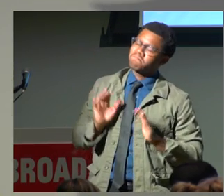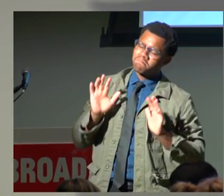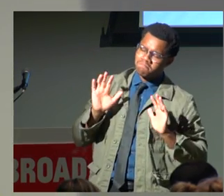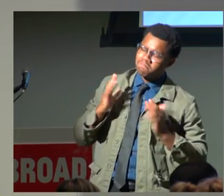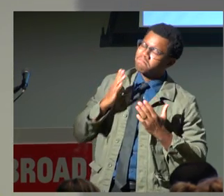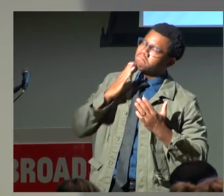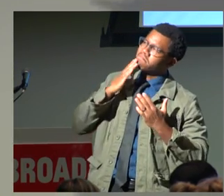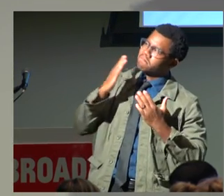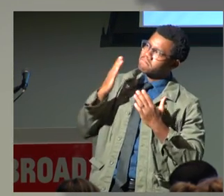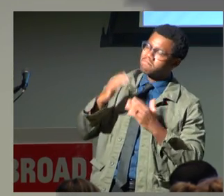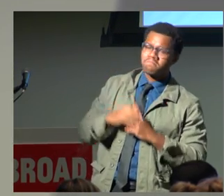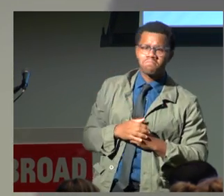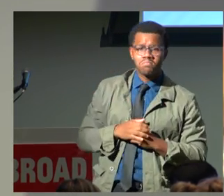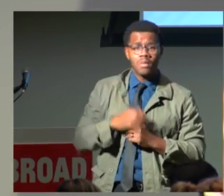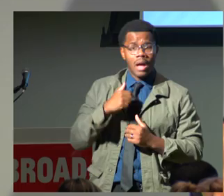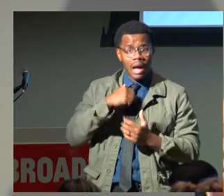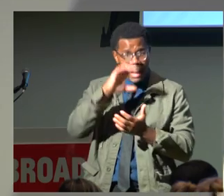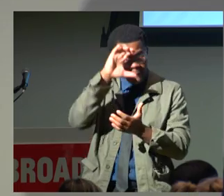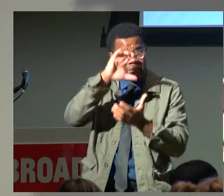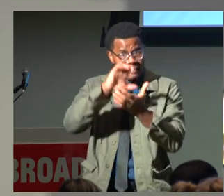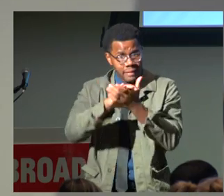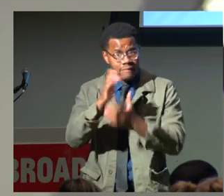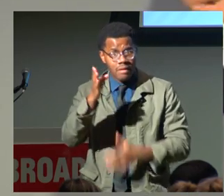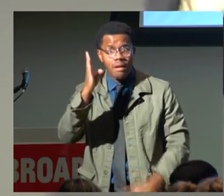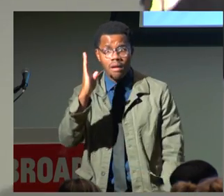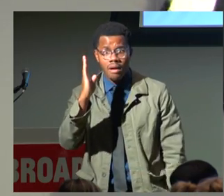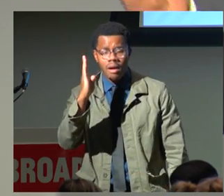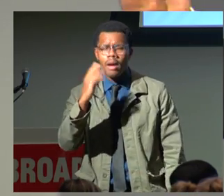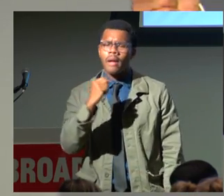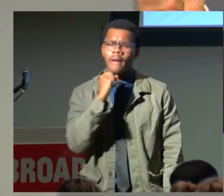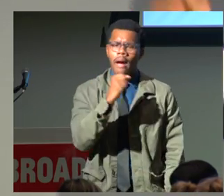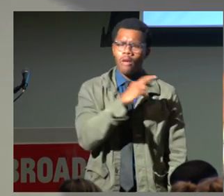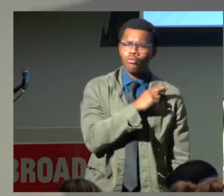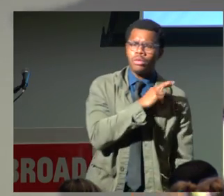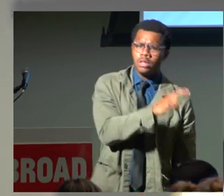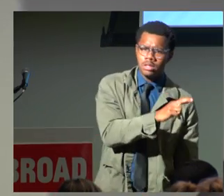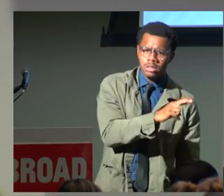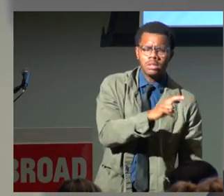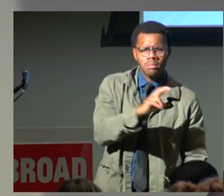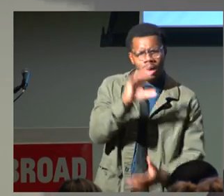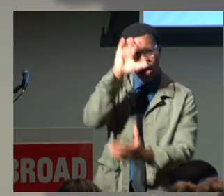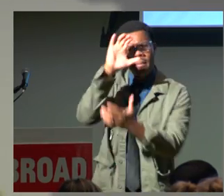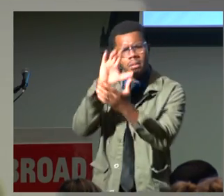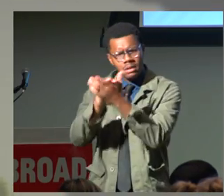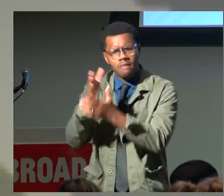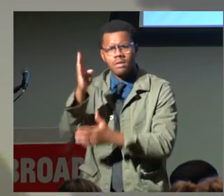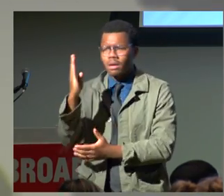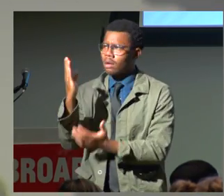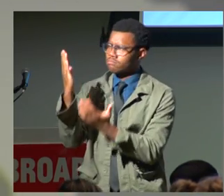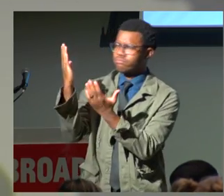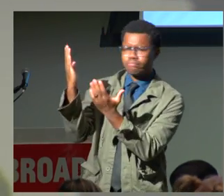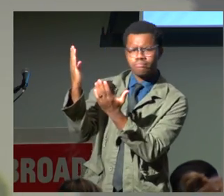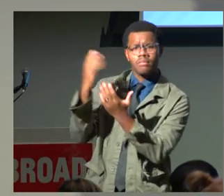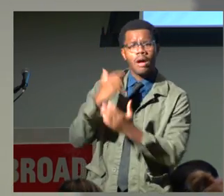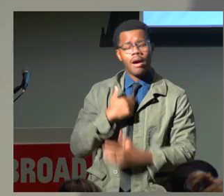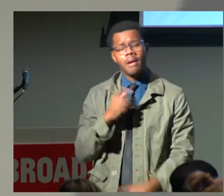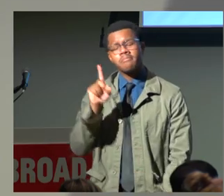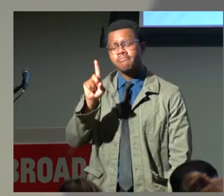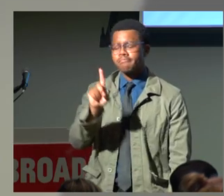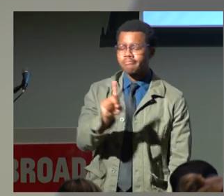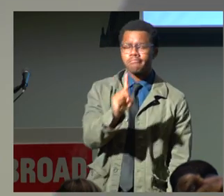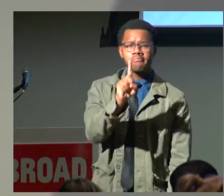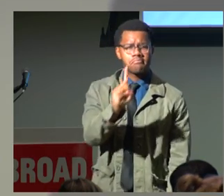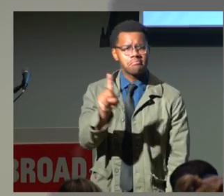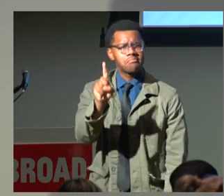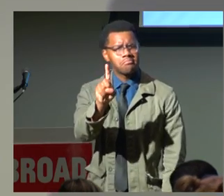You don't go to church. I'm not a religious person. I do believe in a higher power. And I take walks, and I like to say to myself, I like to think that